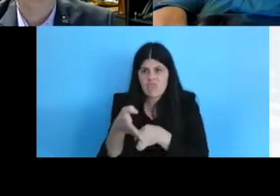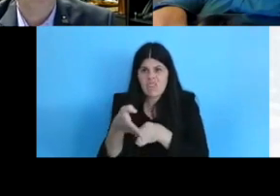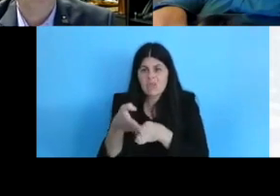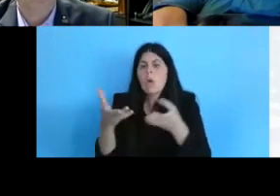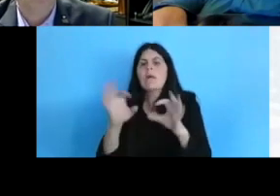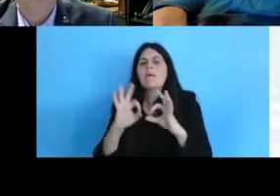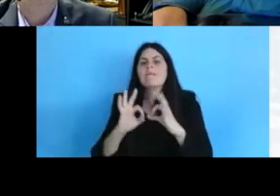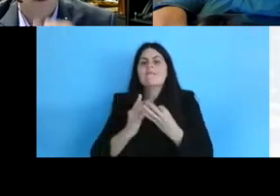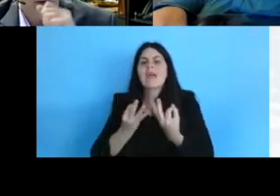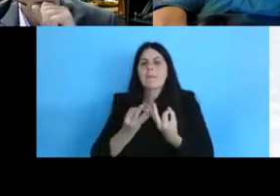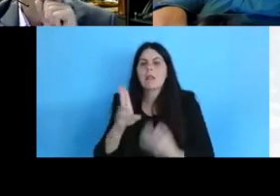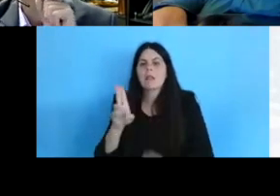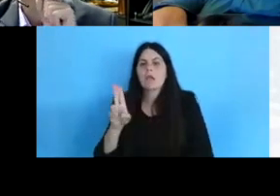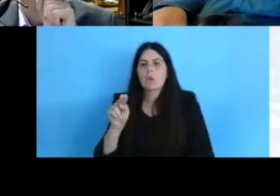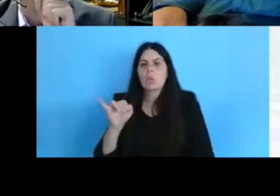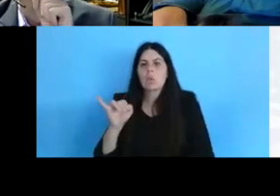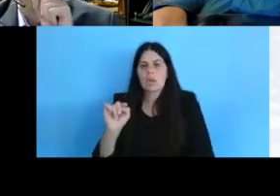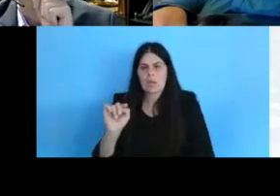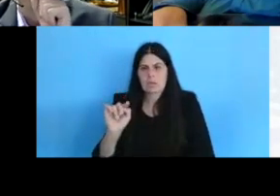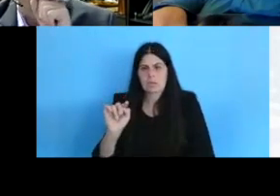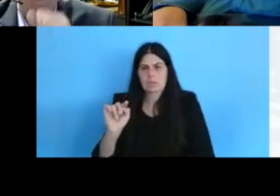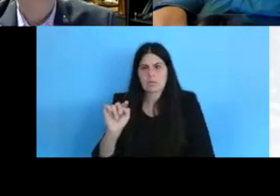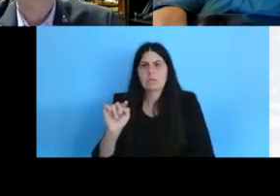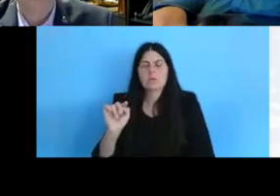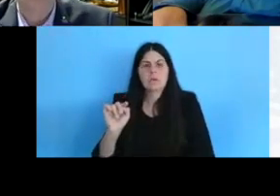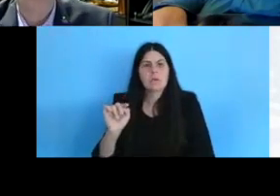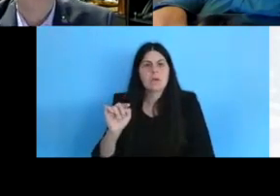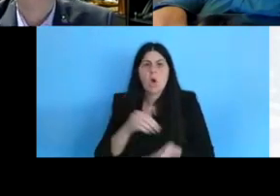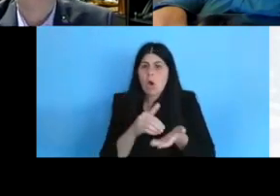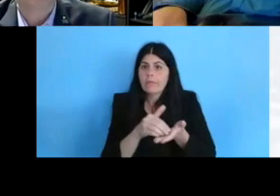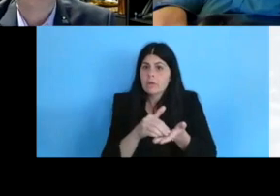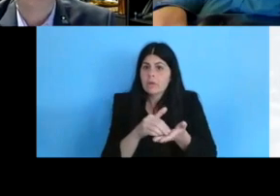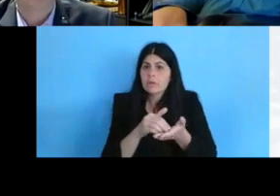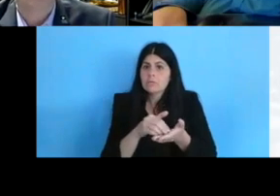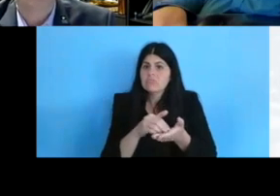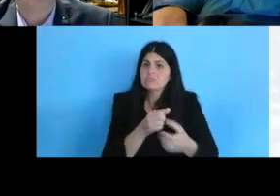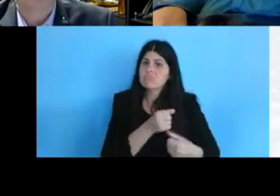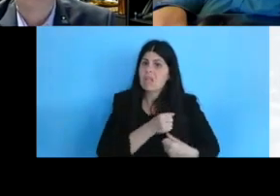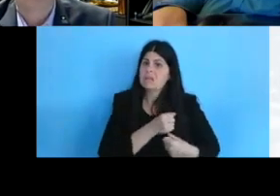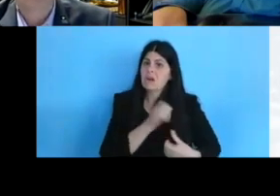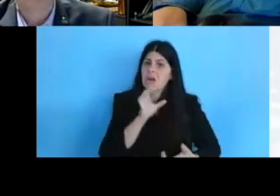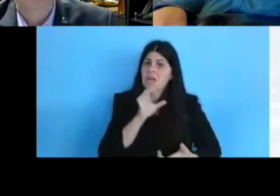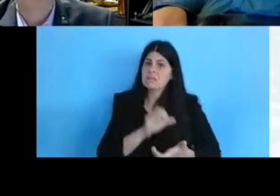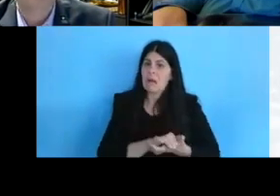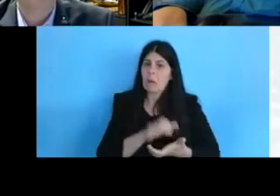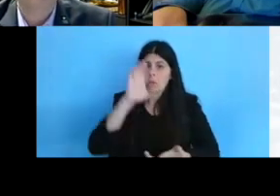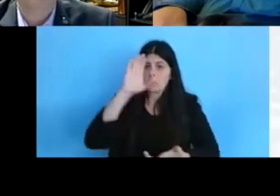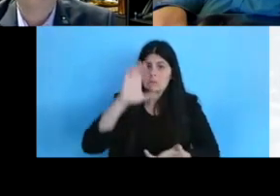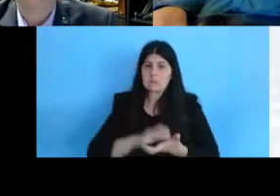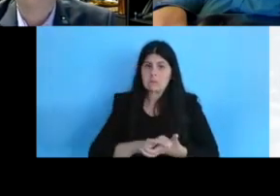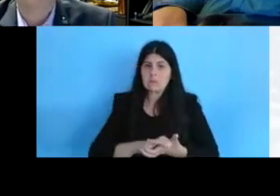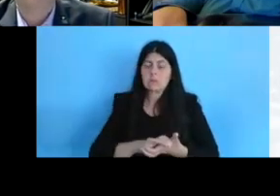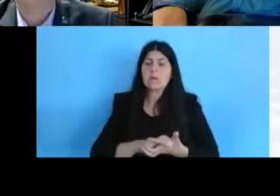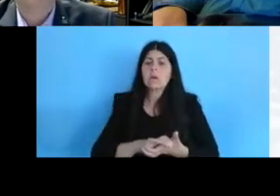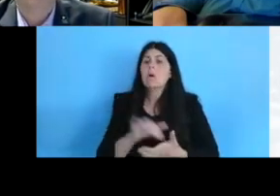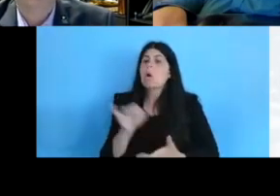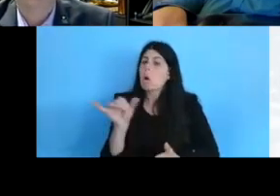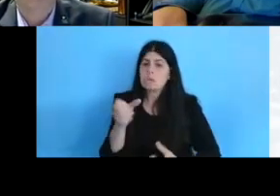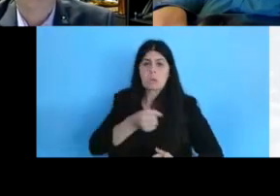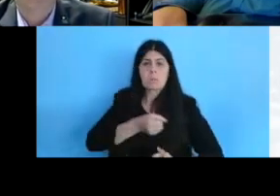unit. Oftentimes, the military spouse is also a military